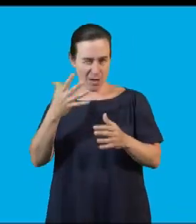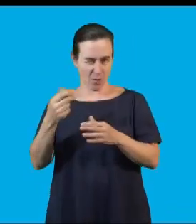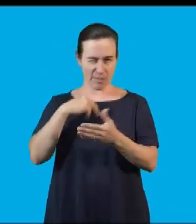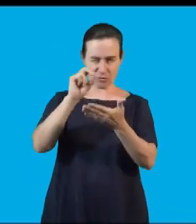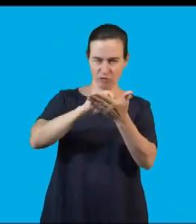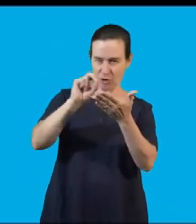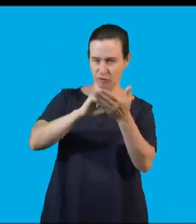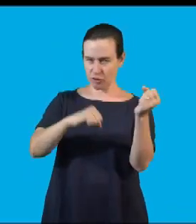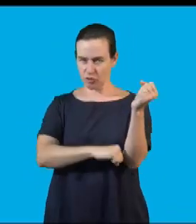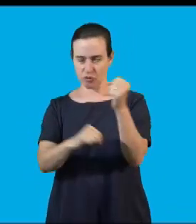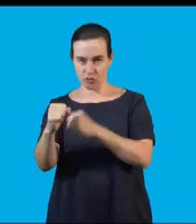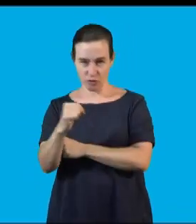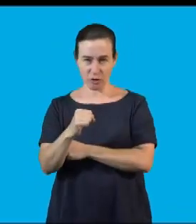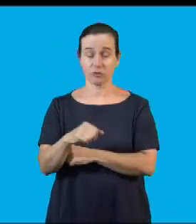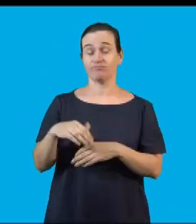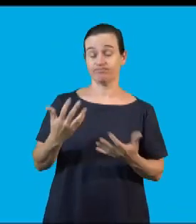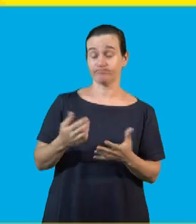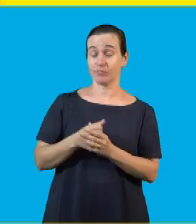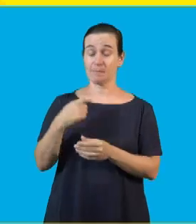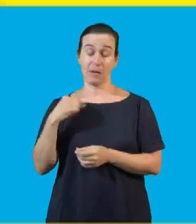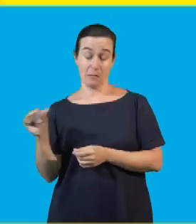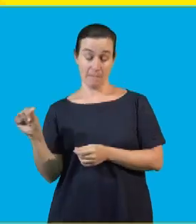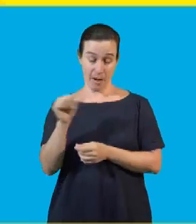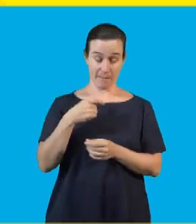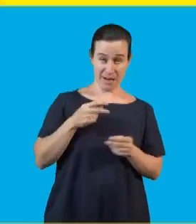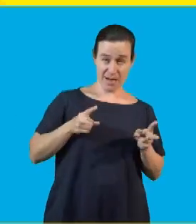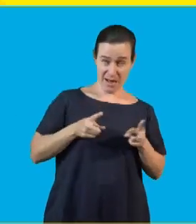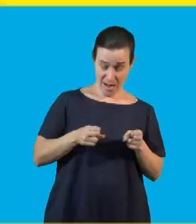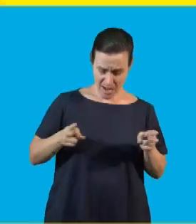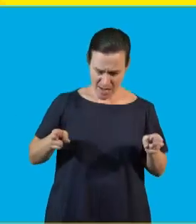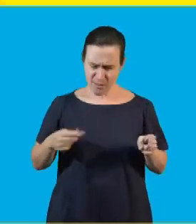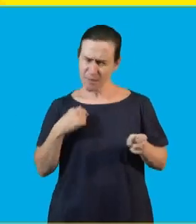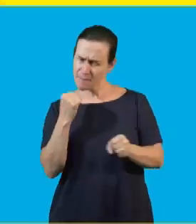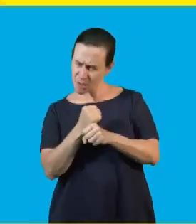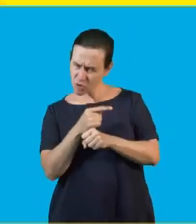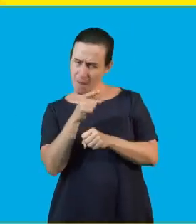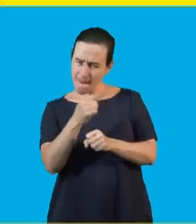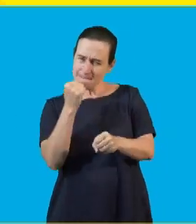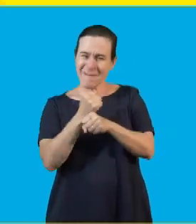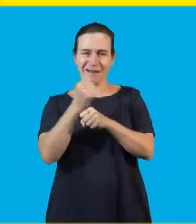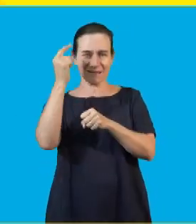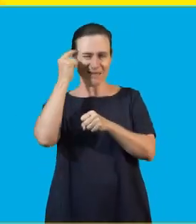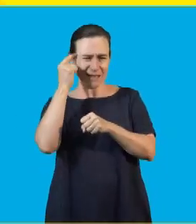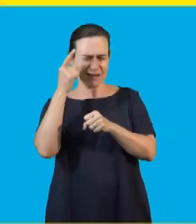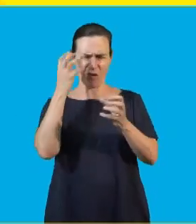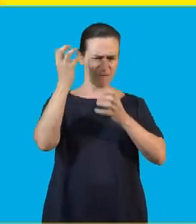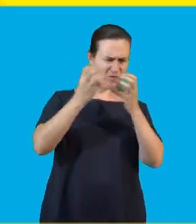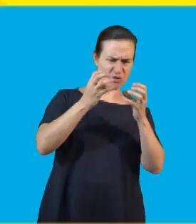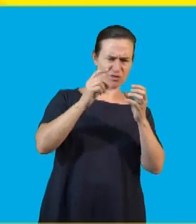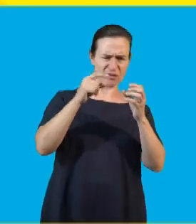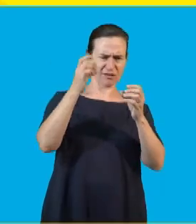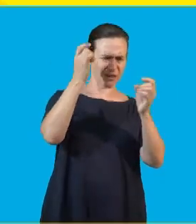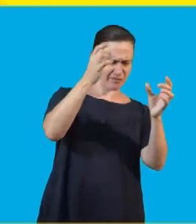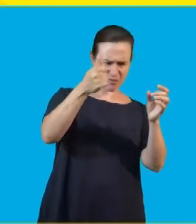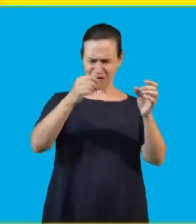revise thoroughly. When you are editing, make sure that your writing makes sense, that it's in a logical